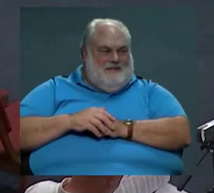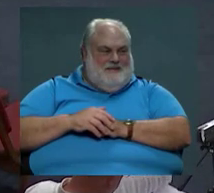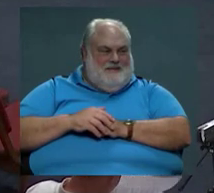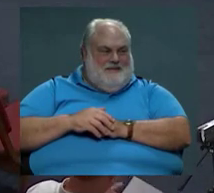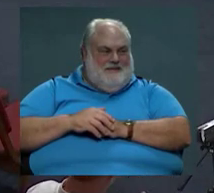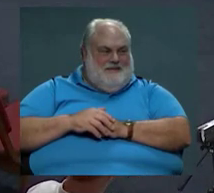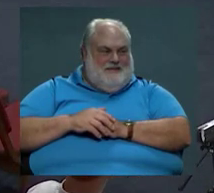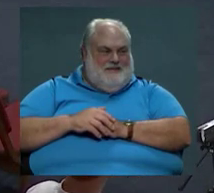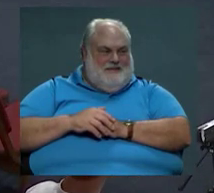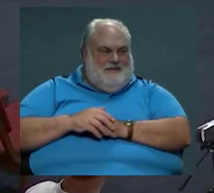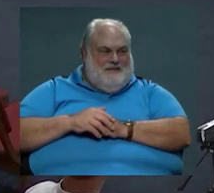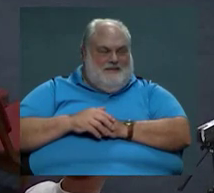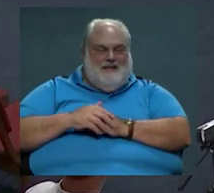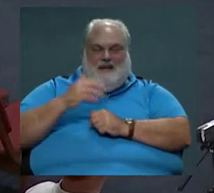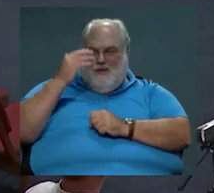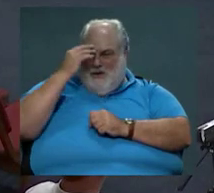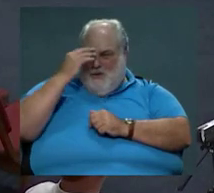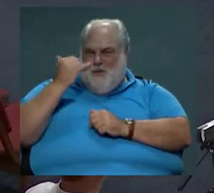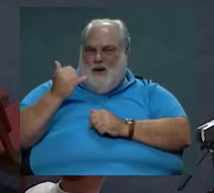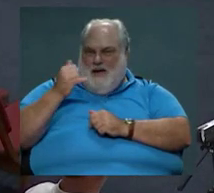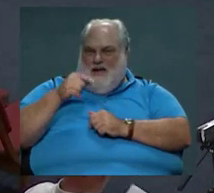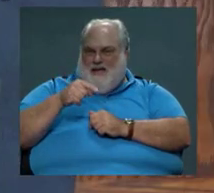Now we know why you were the spokesperson.